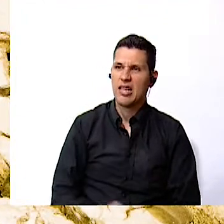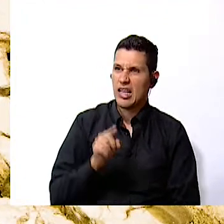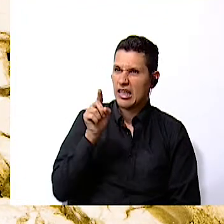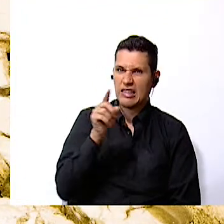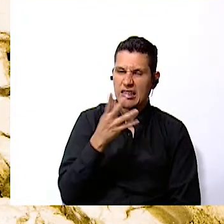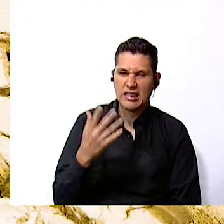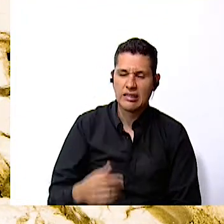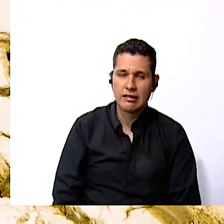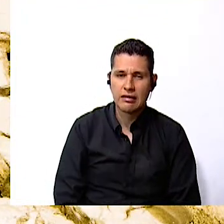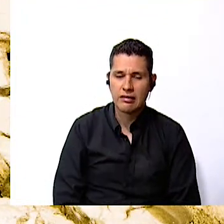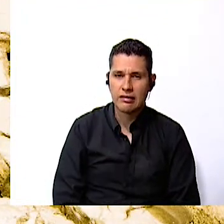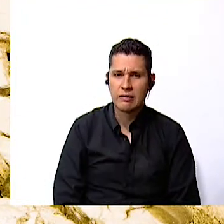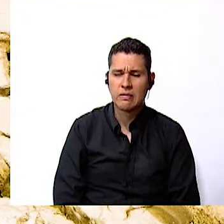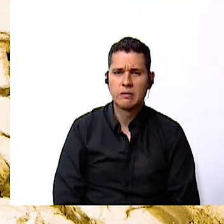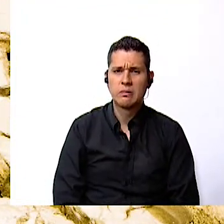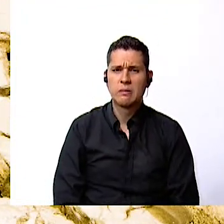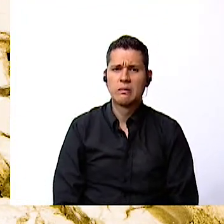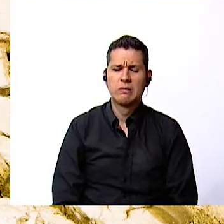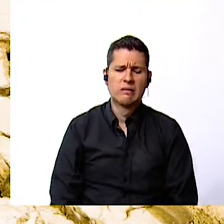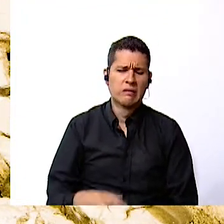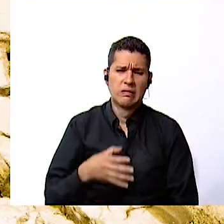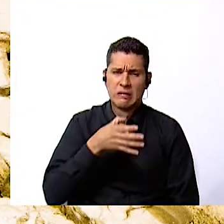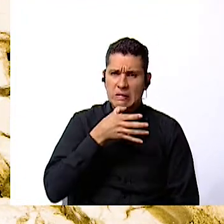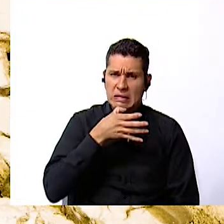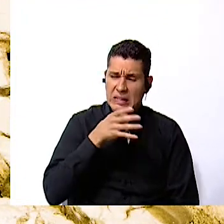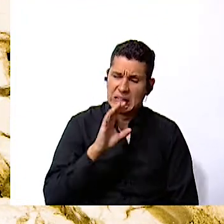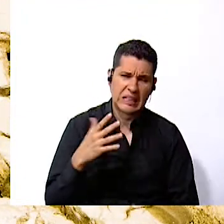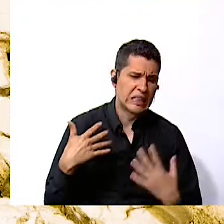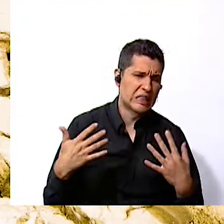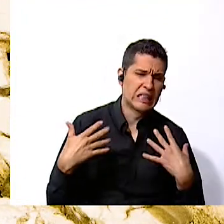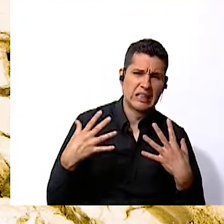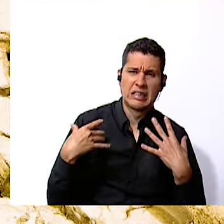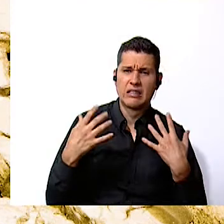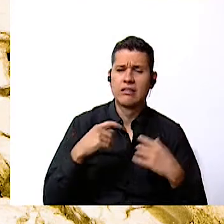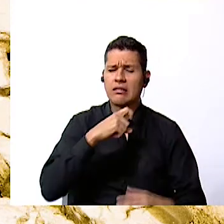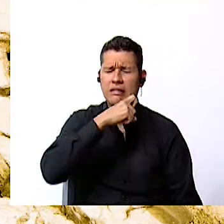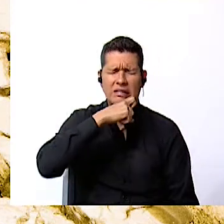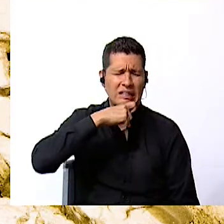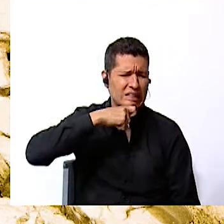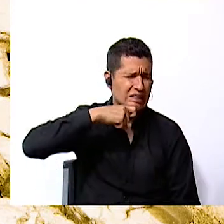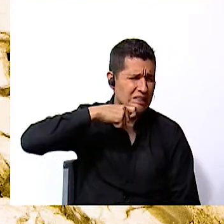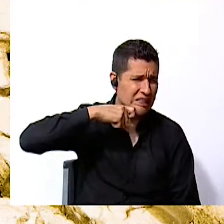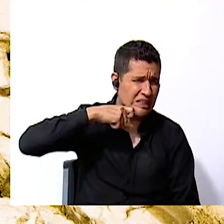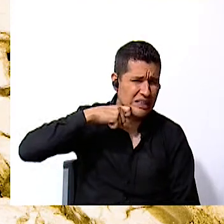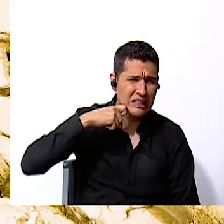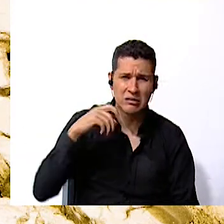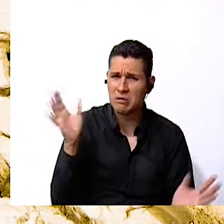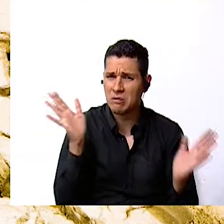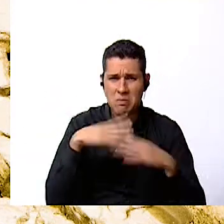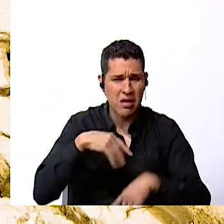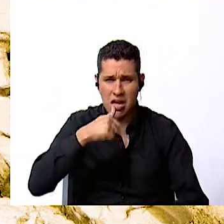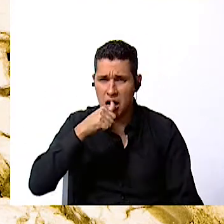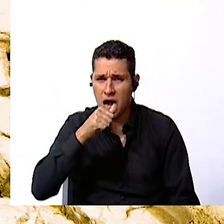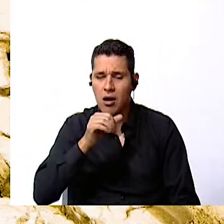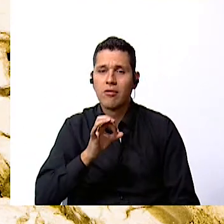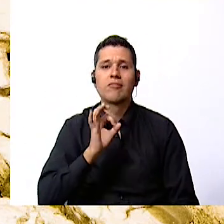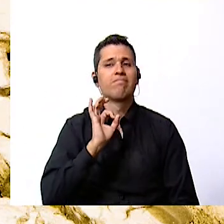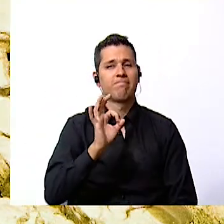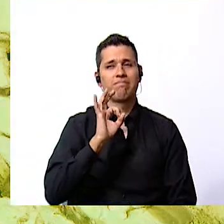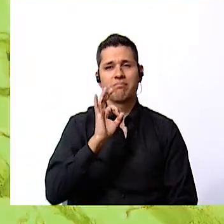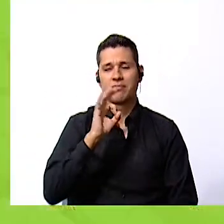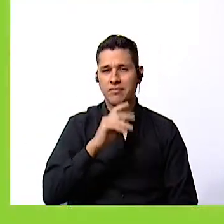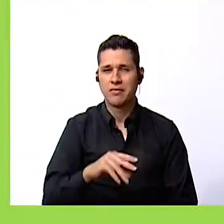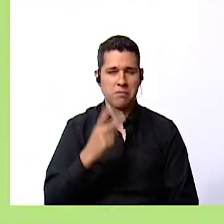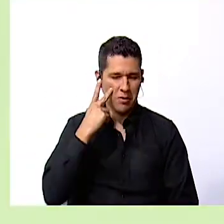one? It's kind of hot. It's a drought. There is no water. Good. Let's see the other